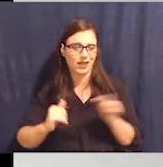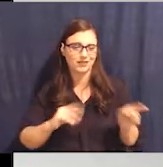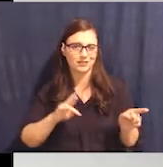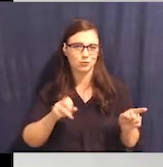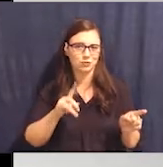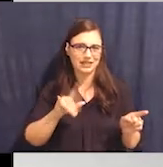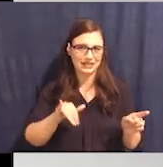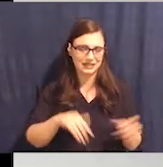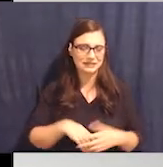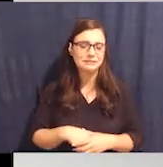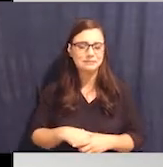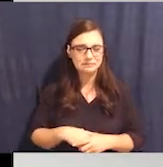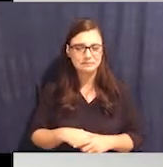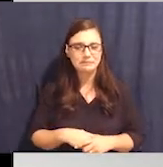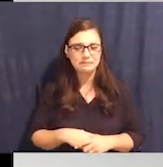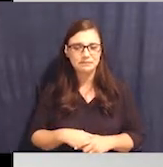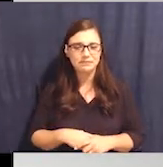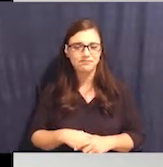older than Ricky.